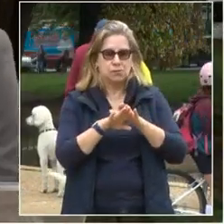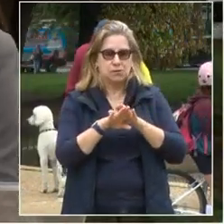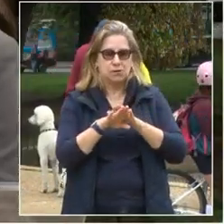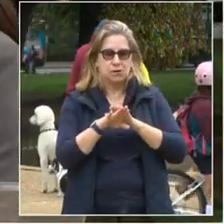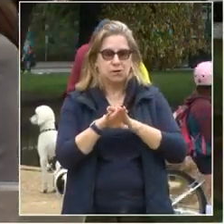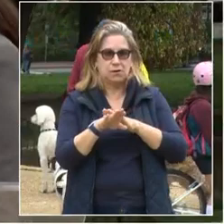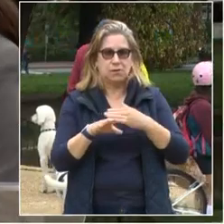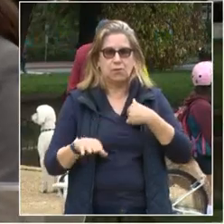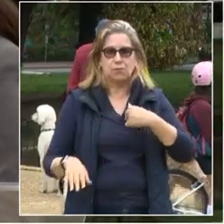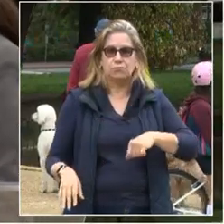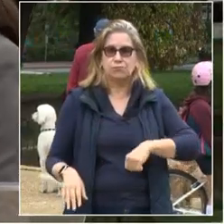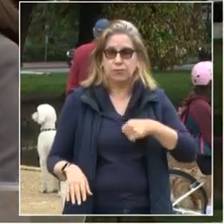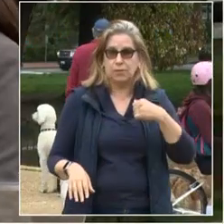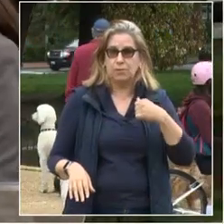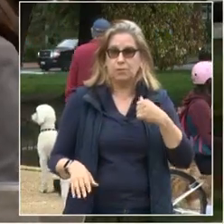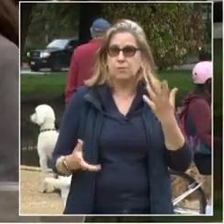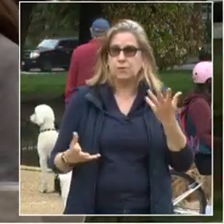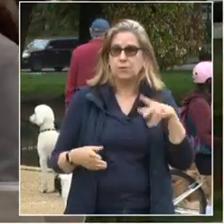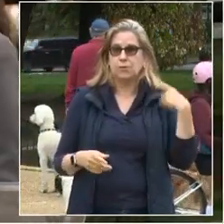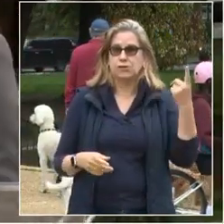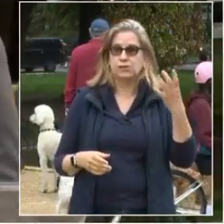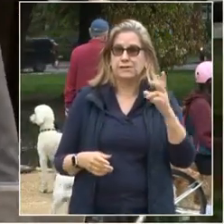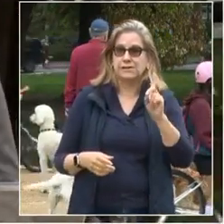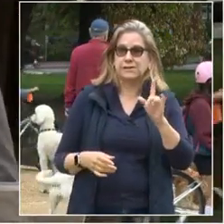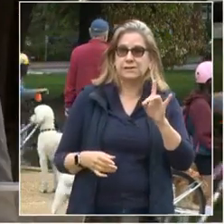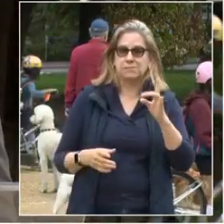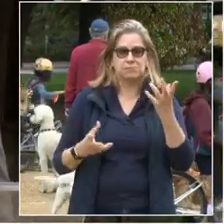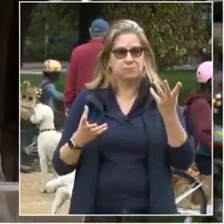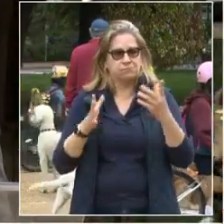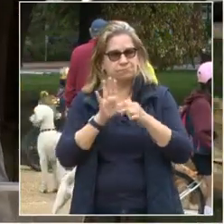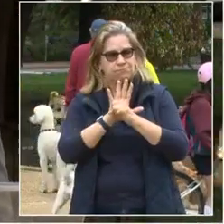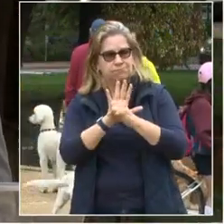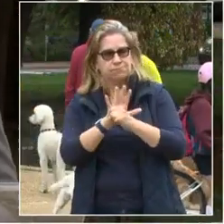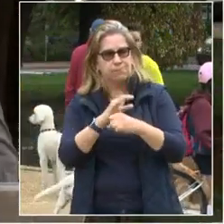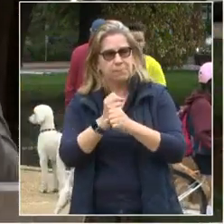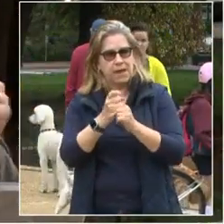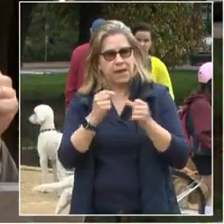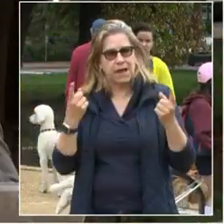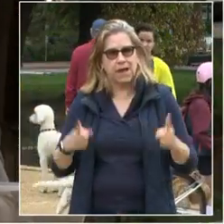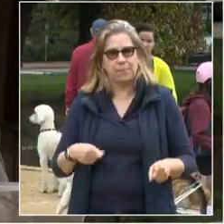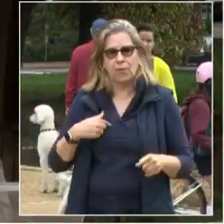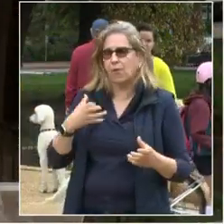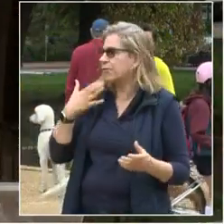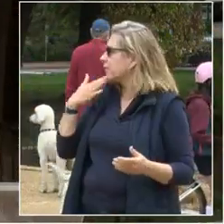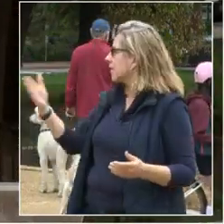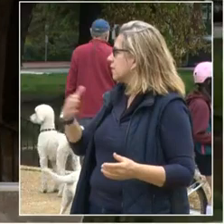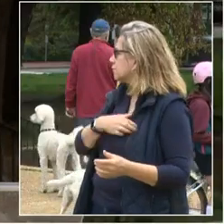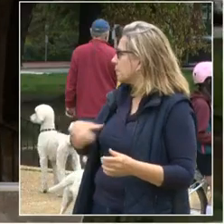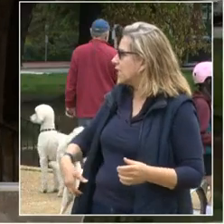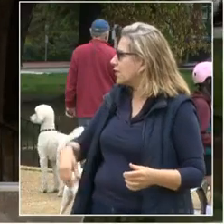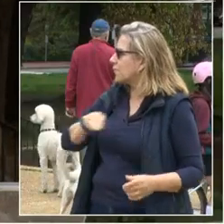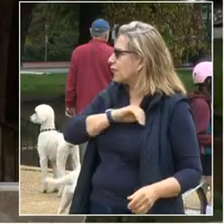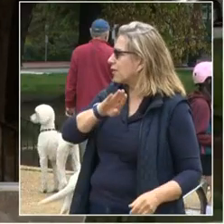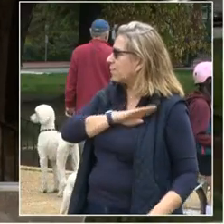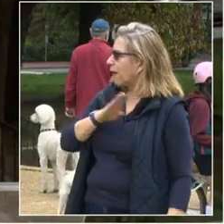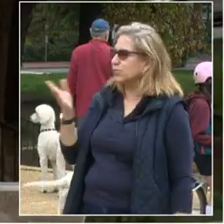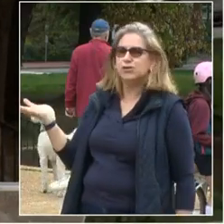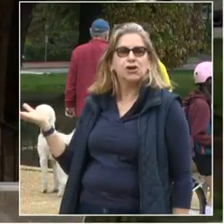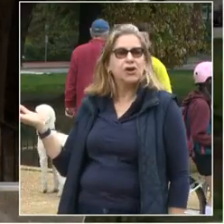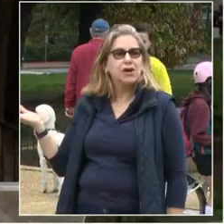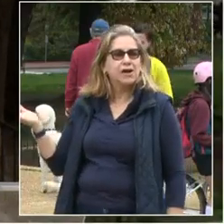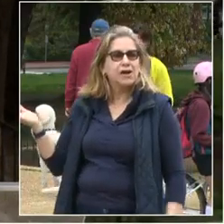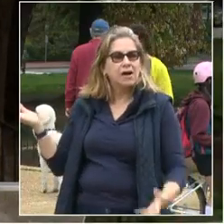that happen. Thank you, Mayor Bowser and the whole team. We appreciate it. And this is why we want to tell everybody all around the